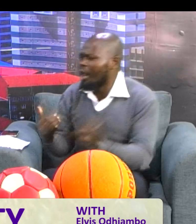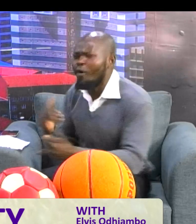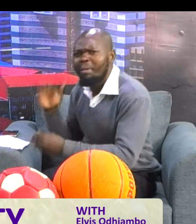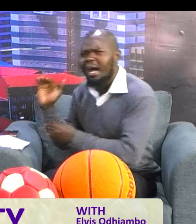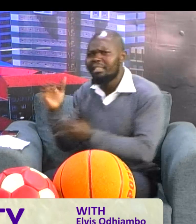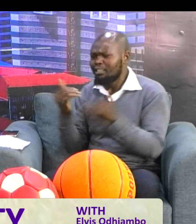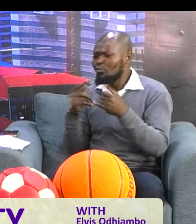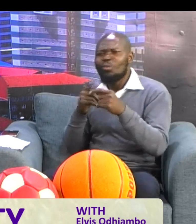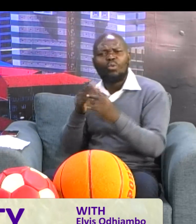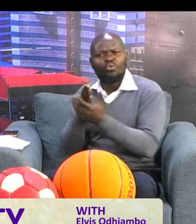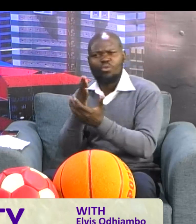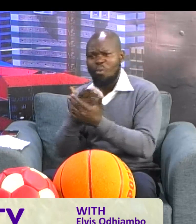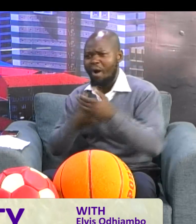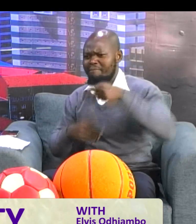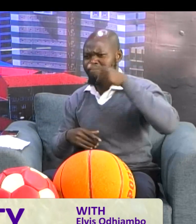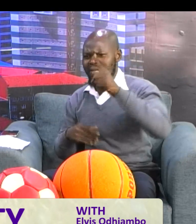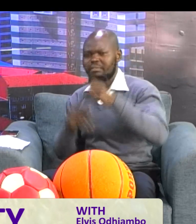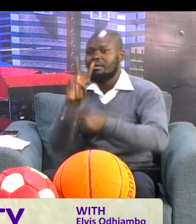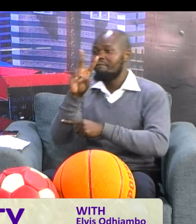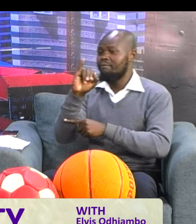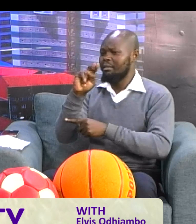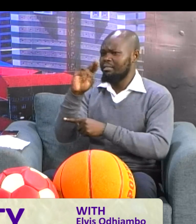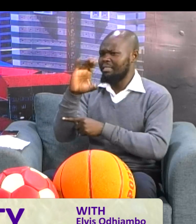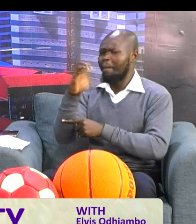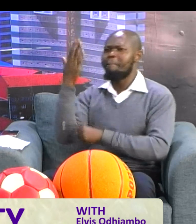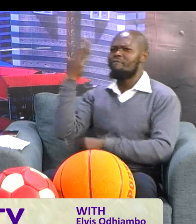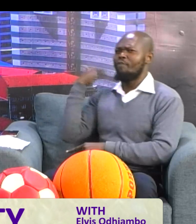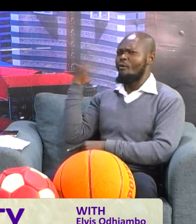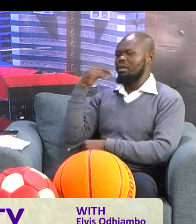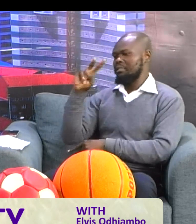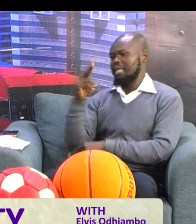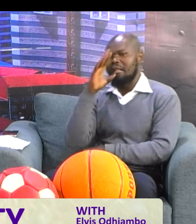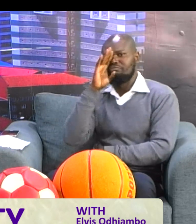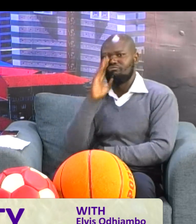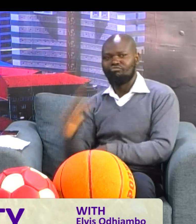seventh. I'm not even sure about that. Right. I'm sure it will continue. But first of all,